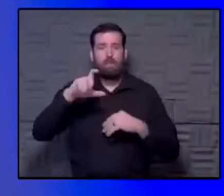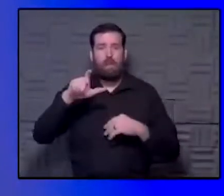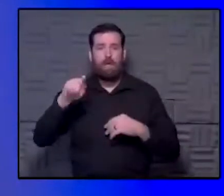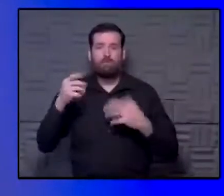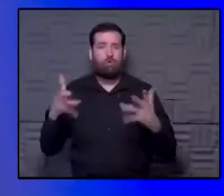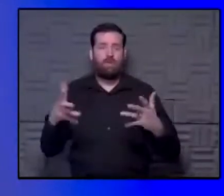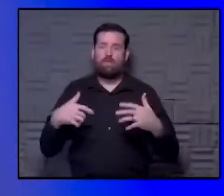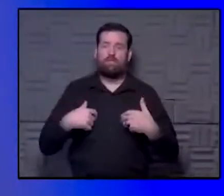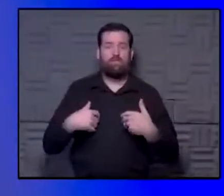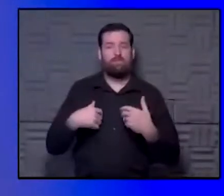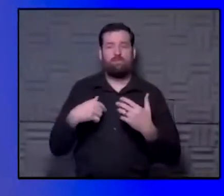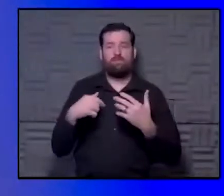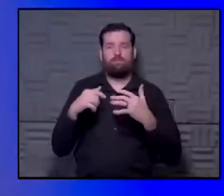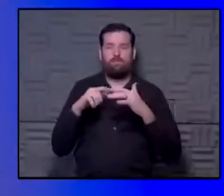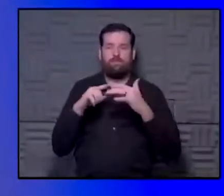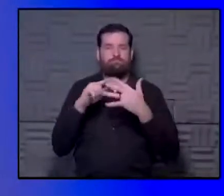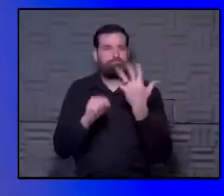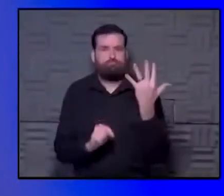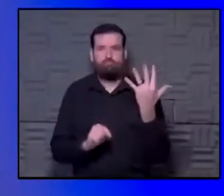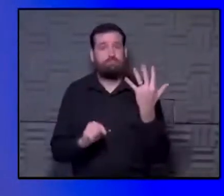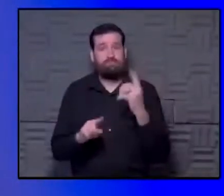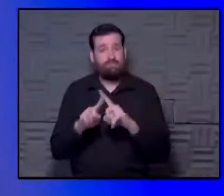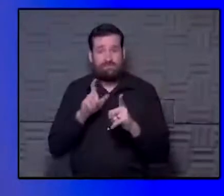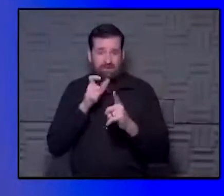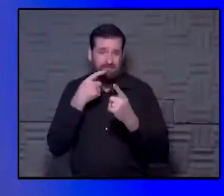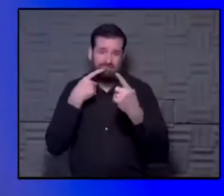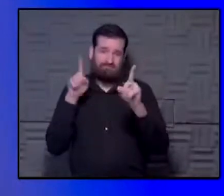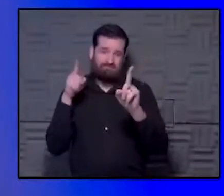that were in his lungs, but that's not what got